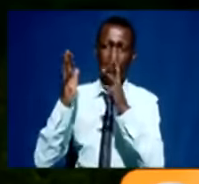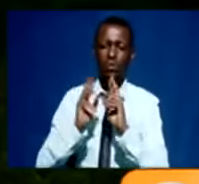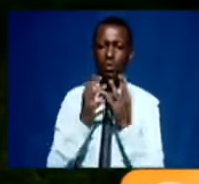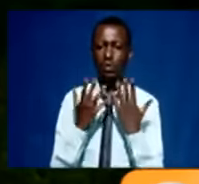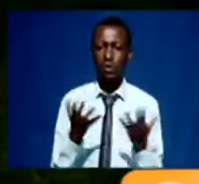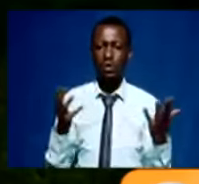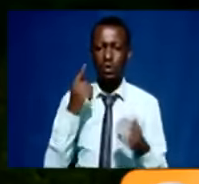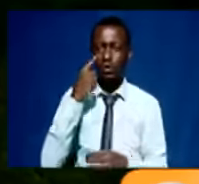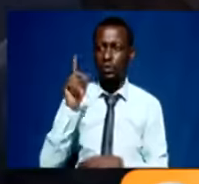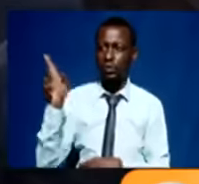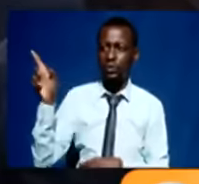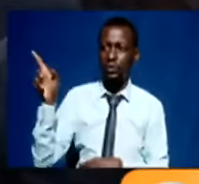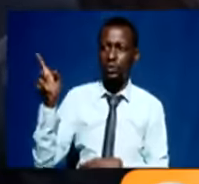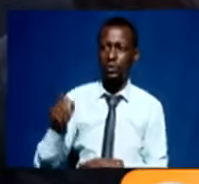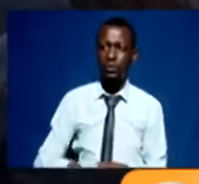reports.